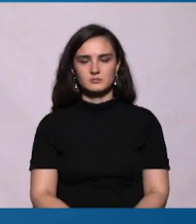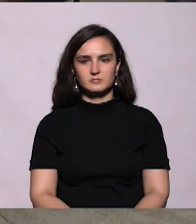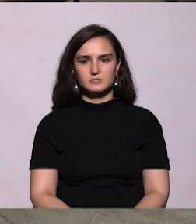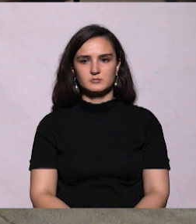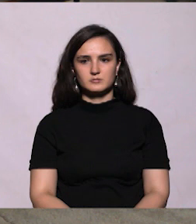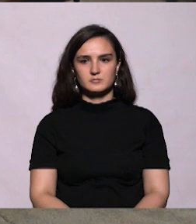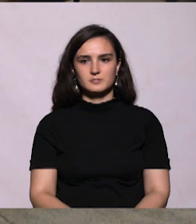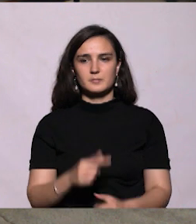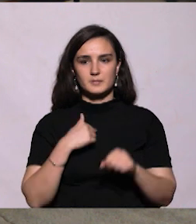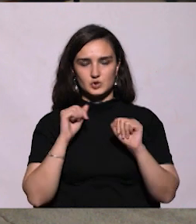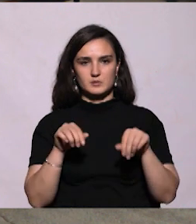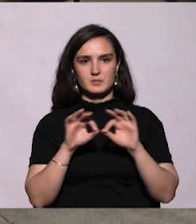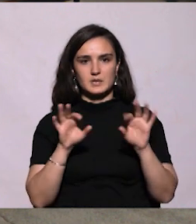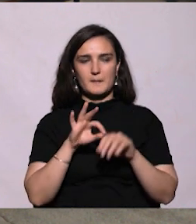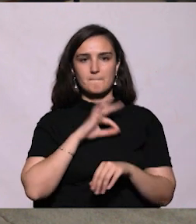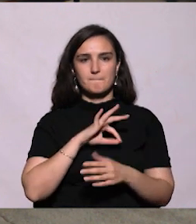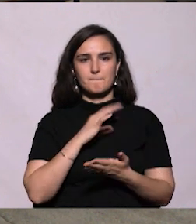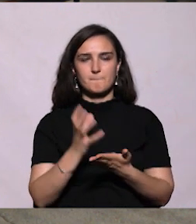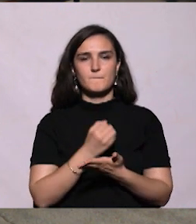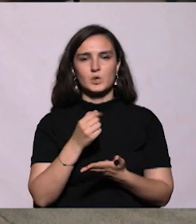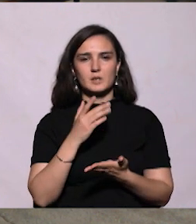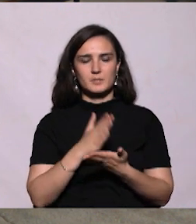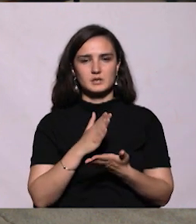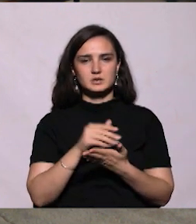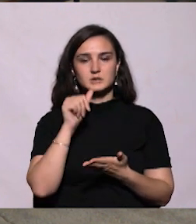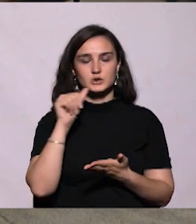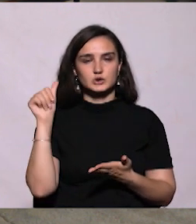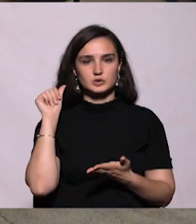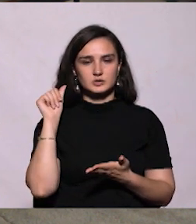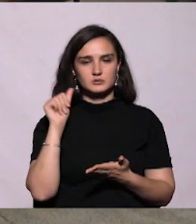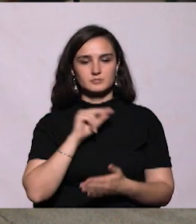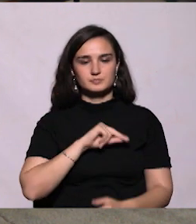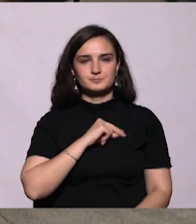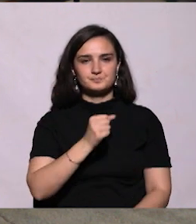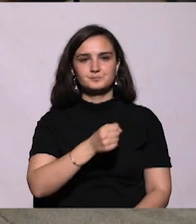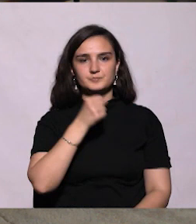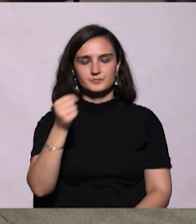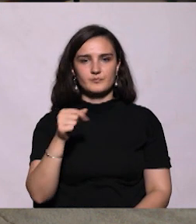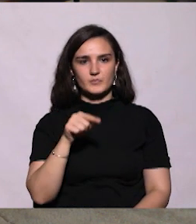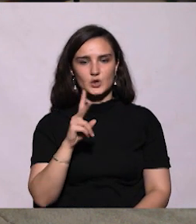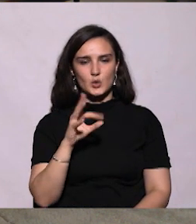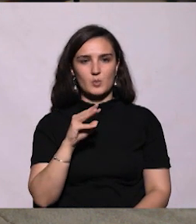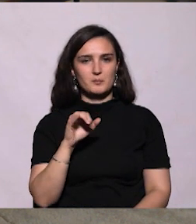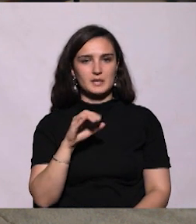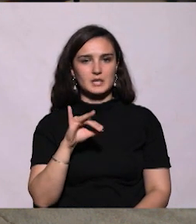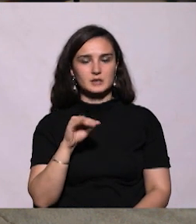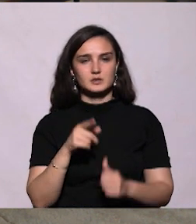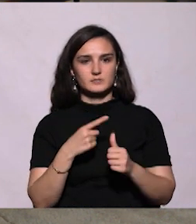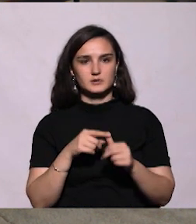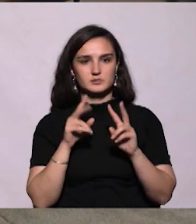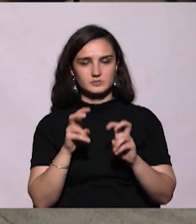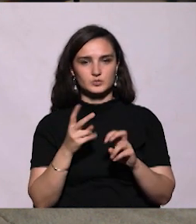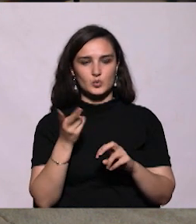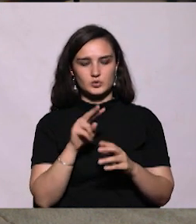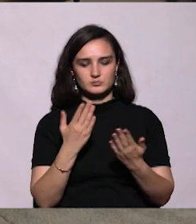Sophie. So, profit was higher than last year. Higher is a comparative, meaning it compares